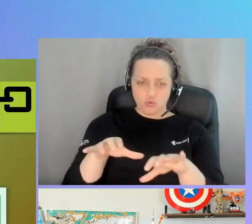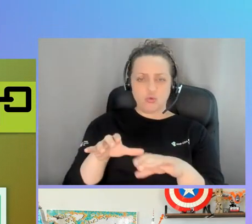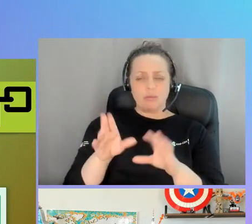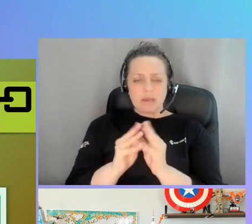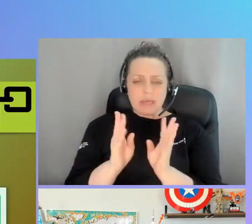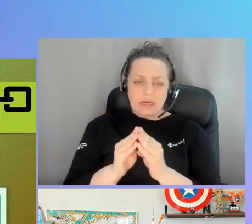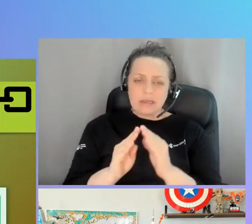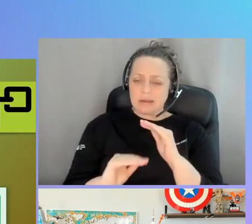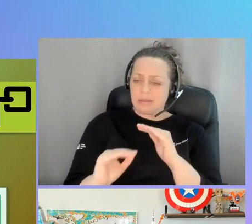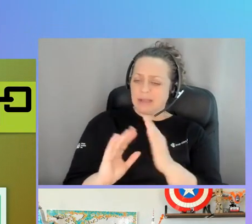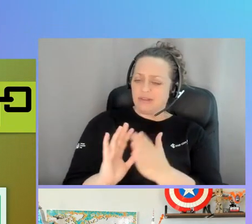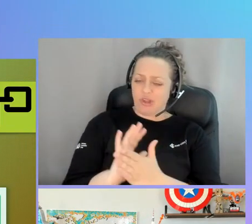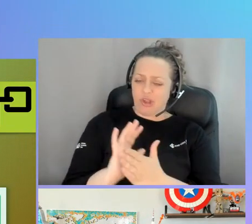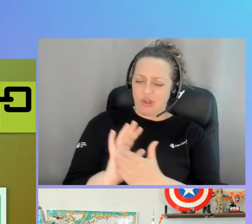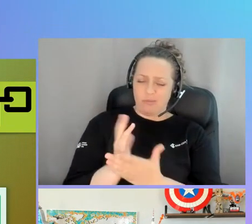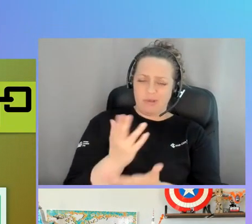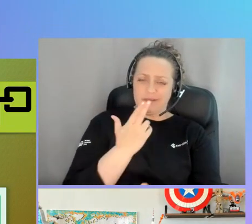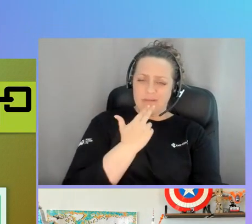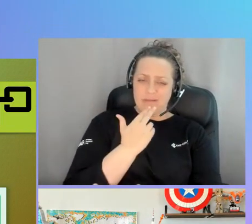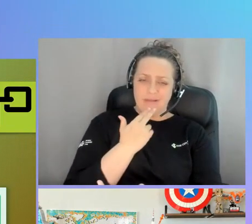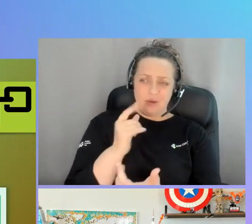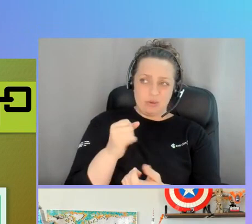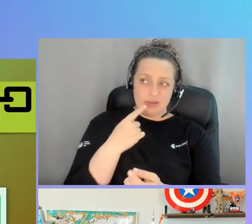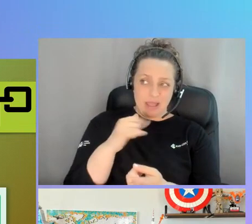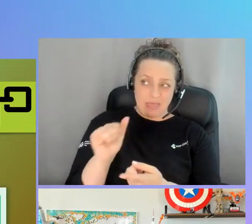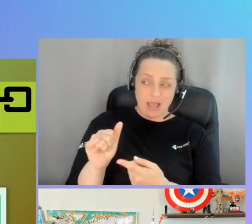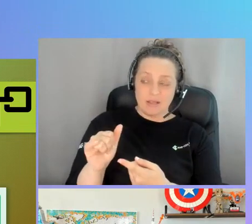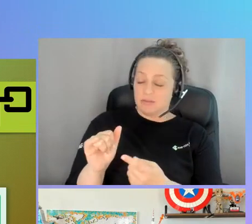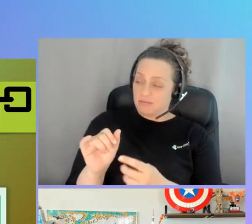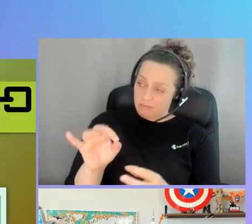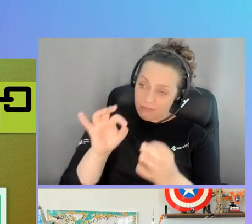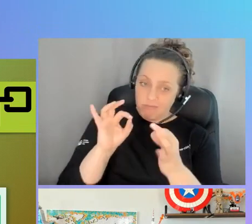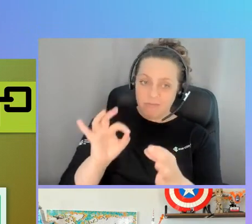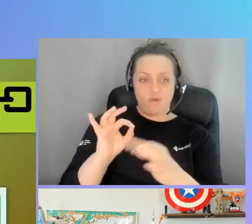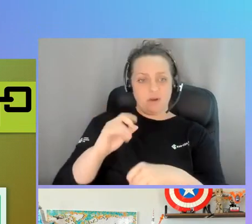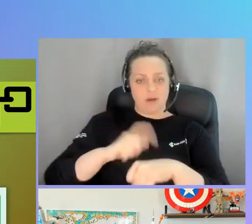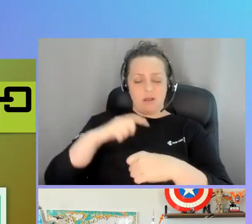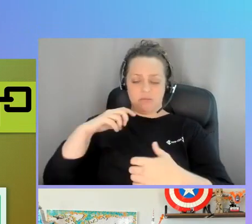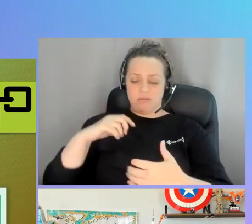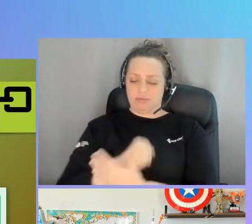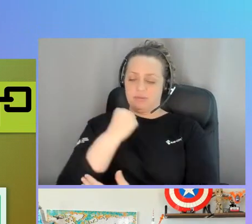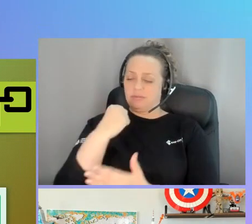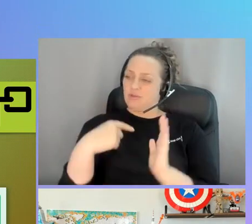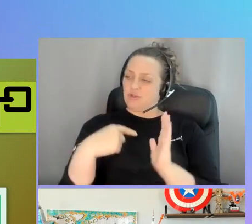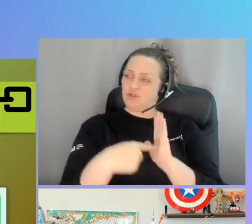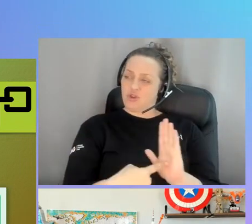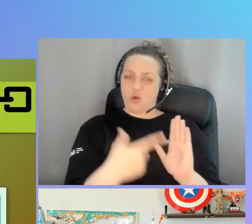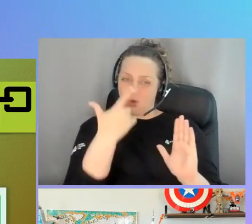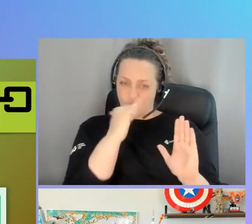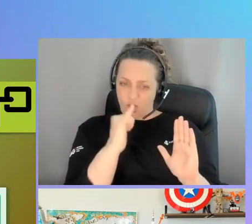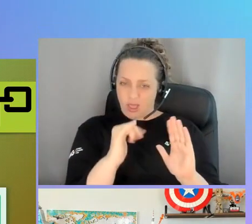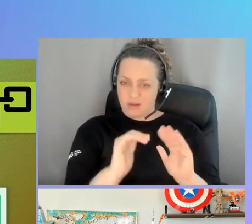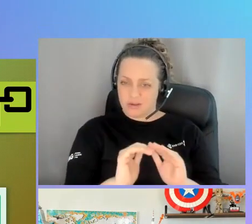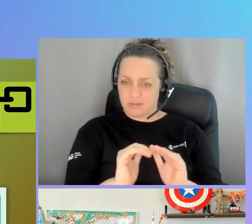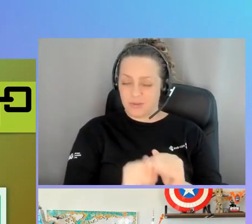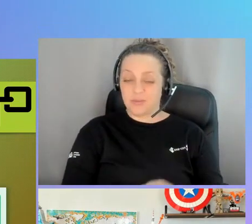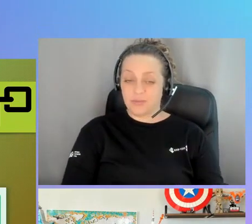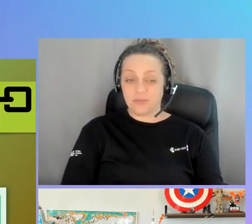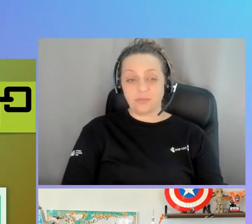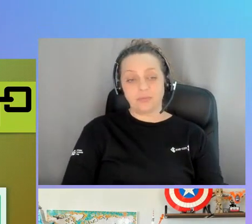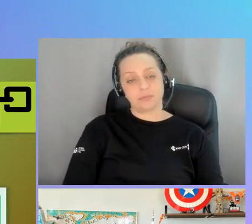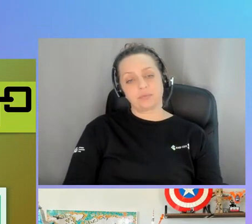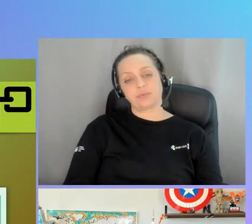meetings, basic documents, you could argue that is prime for getting out there in front of everybody. And